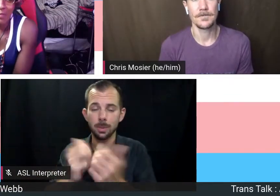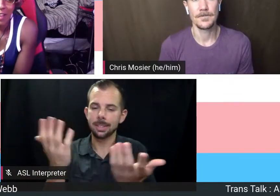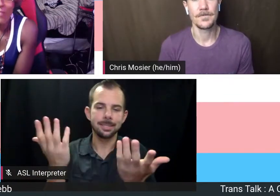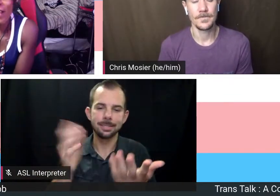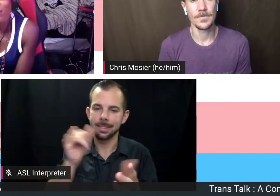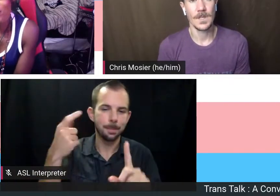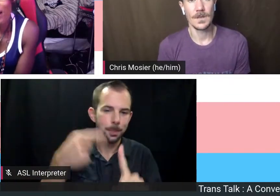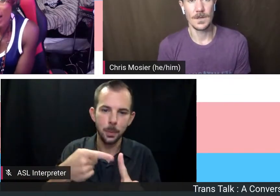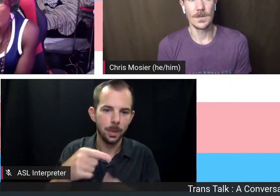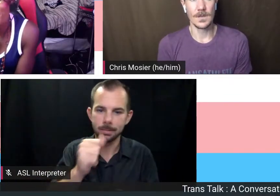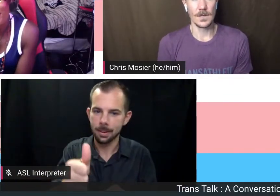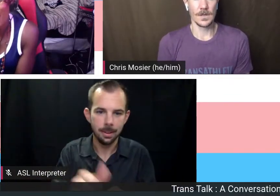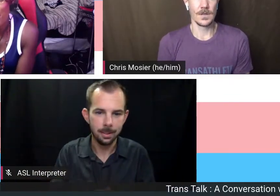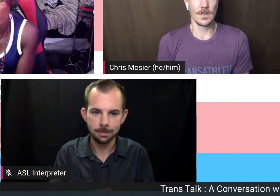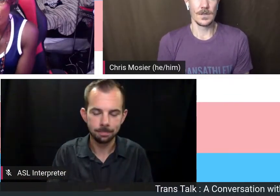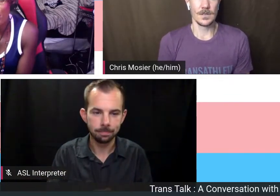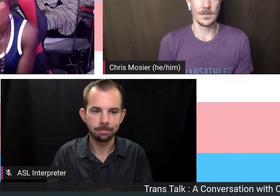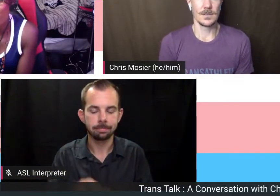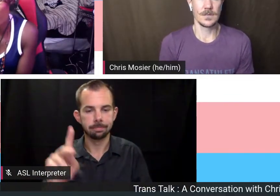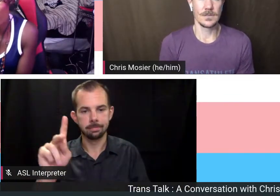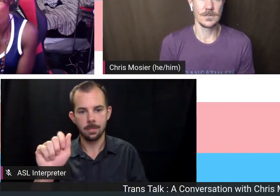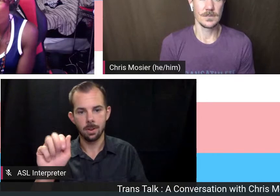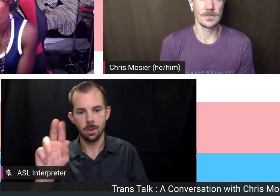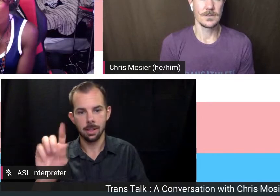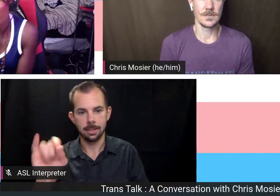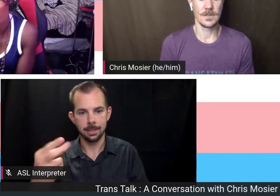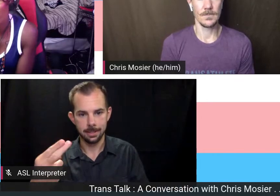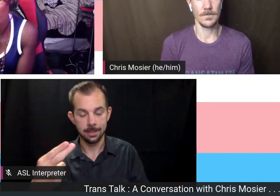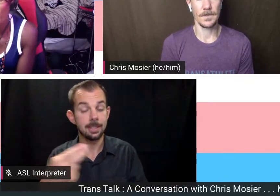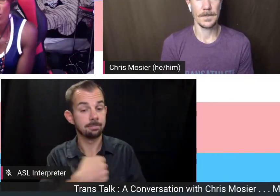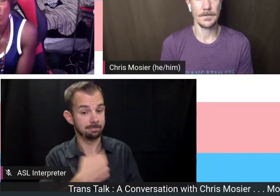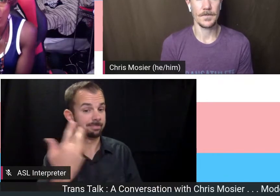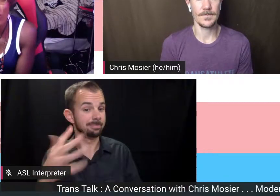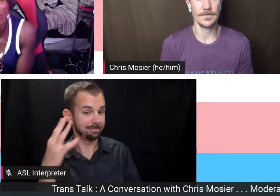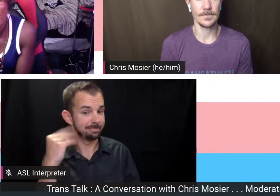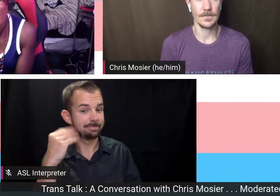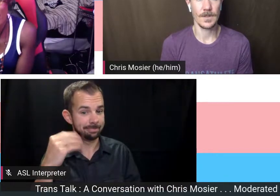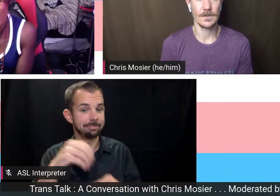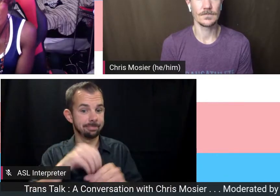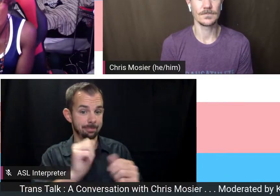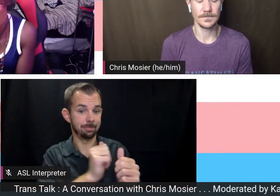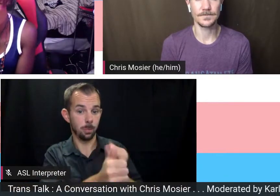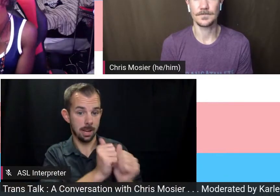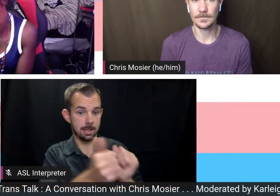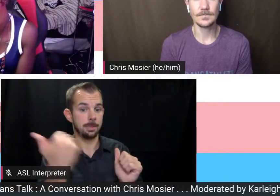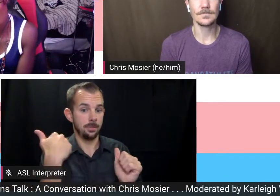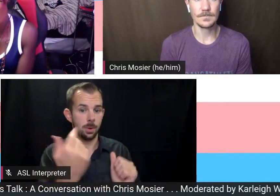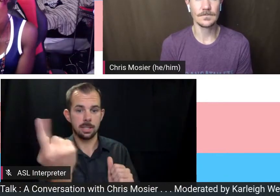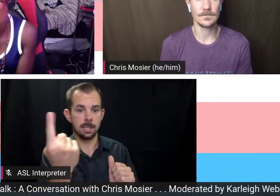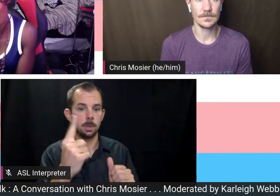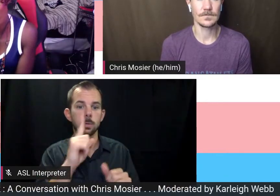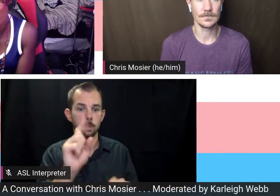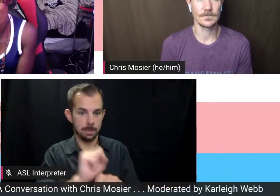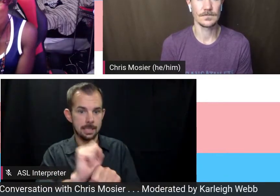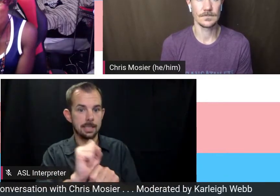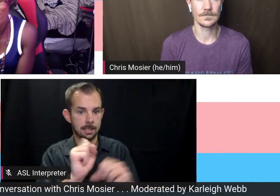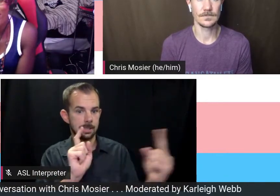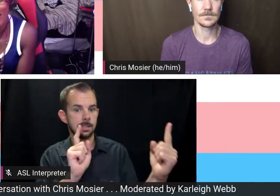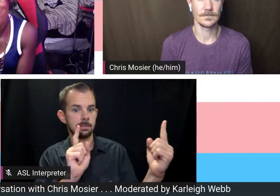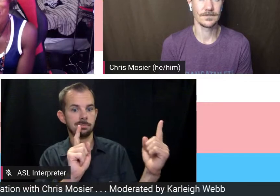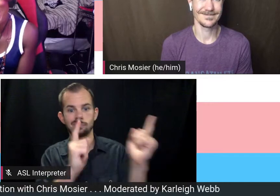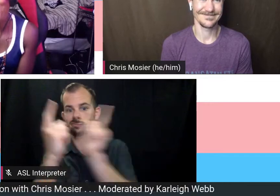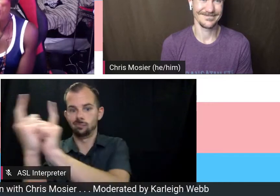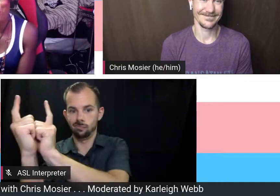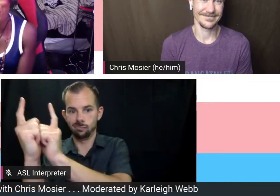I mean, I've had that happen at a race before where someone's questioned me. When someone actually walked up to a race director and